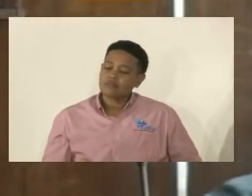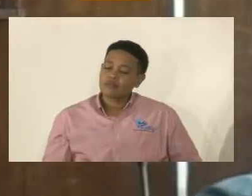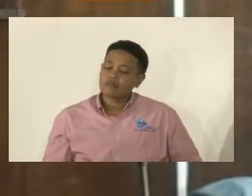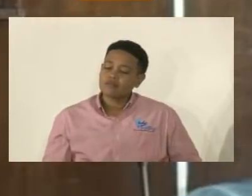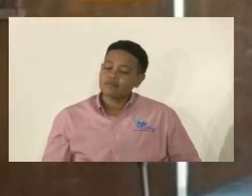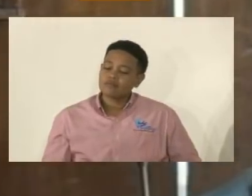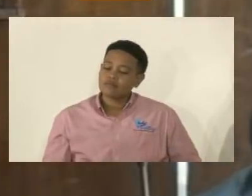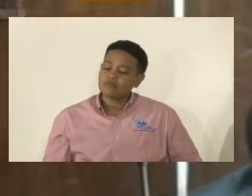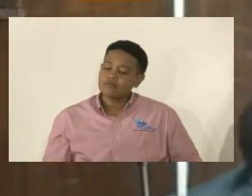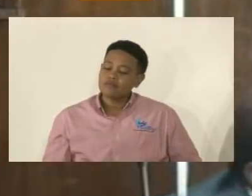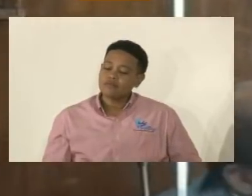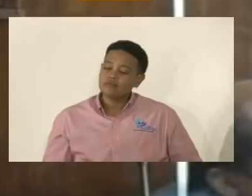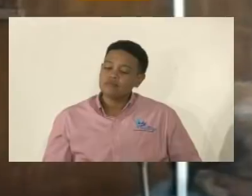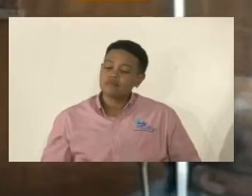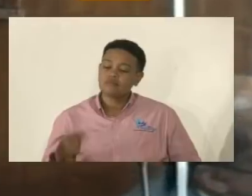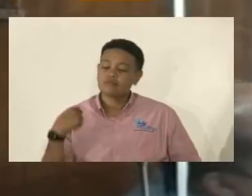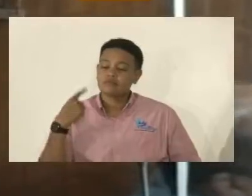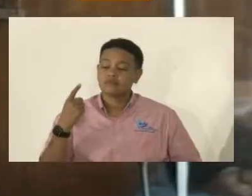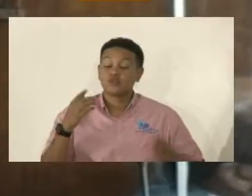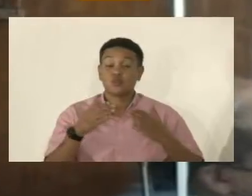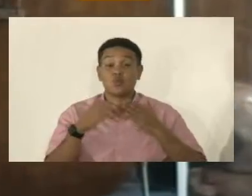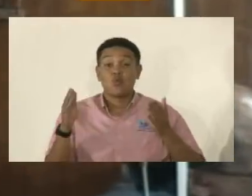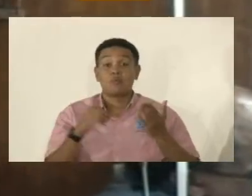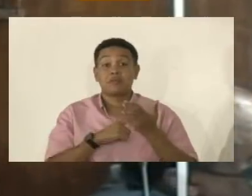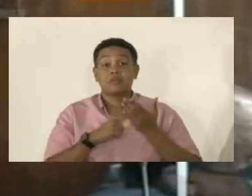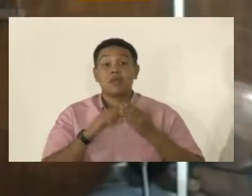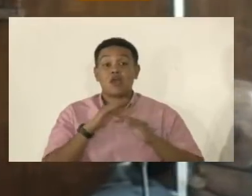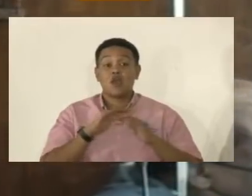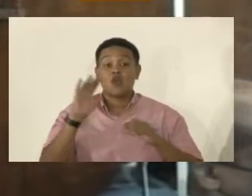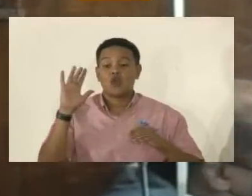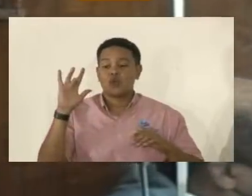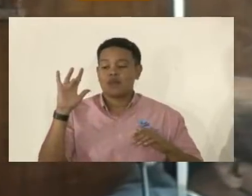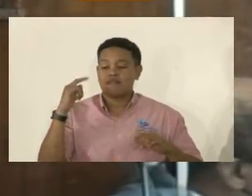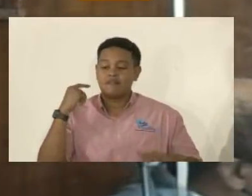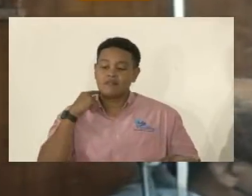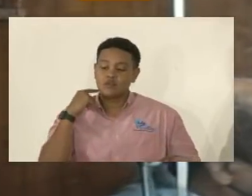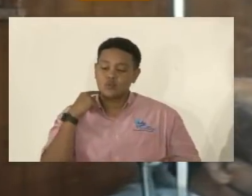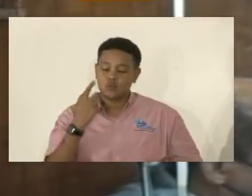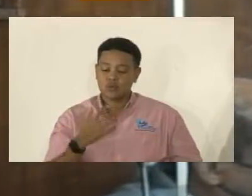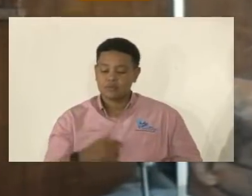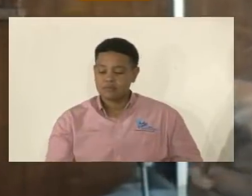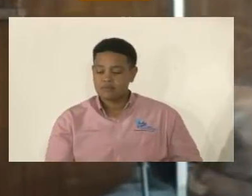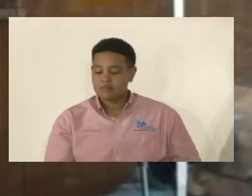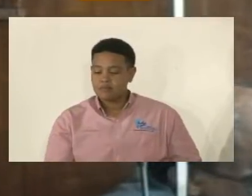opened the debate on the 25th of June,